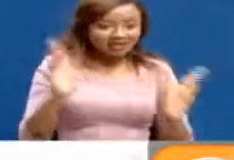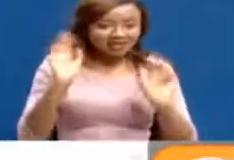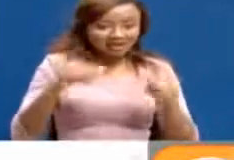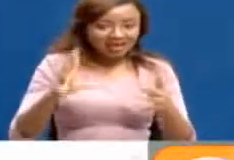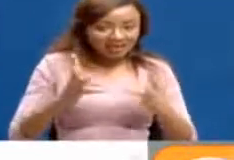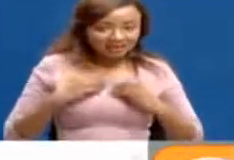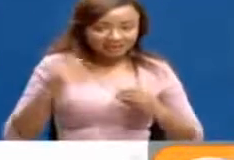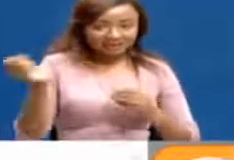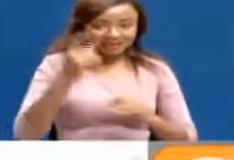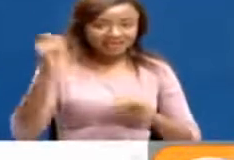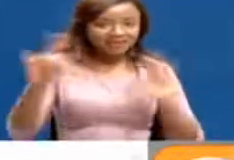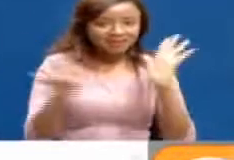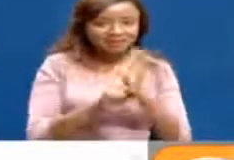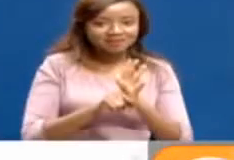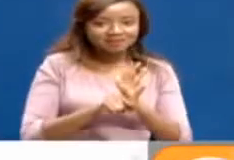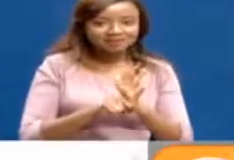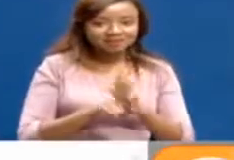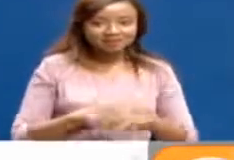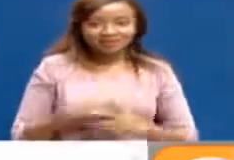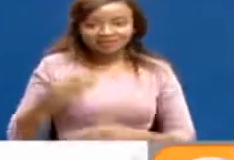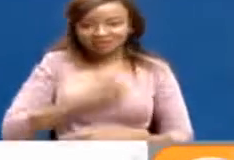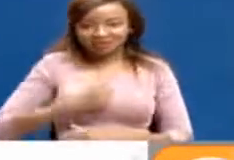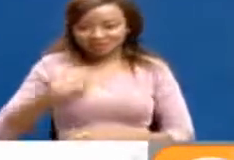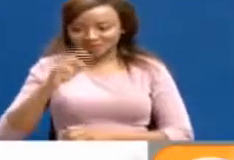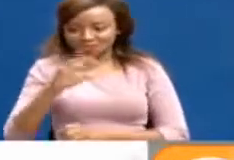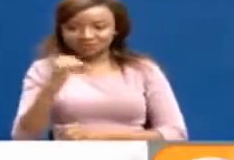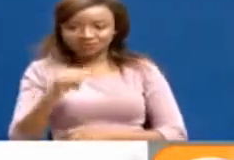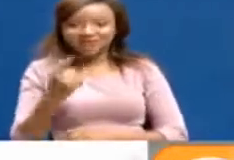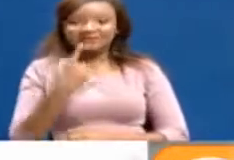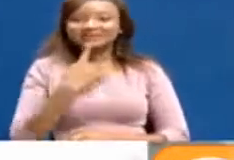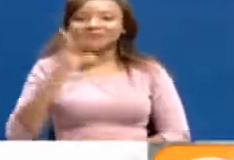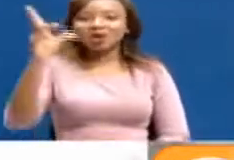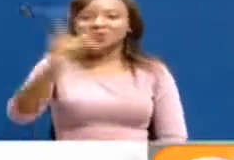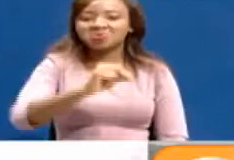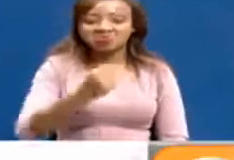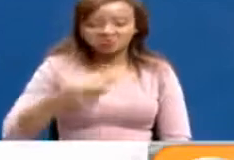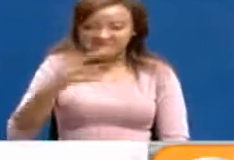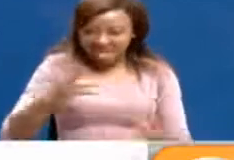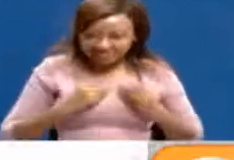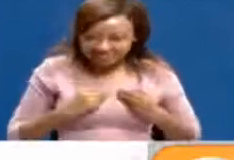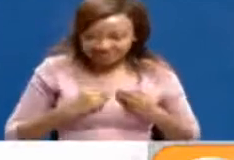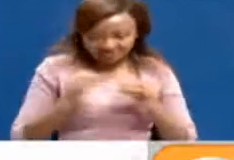Are you? What did they say? I missed it. They said no.